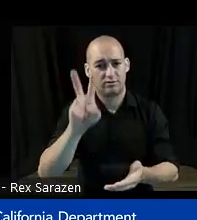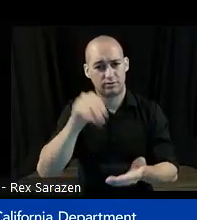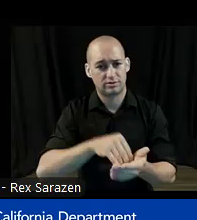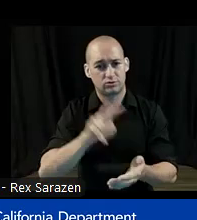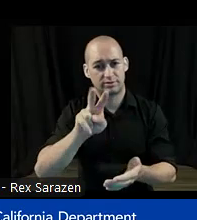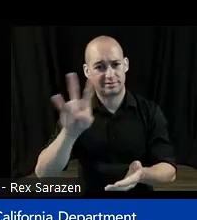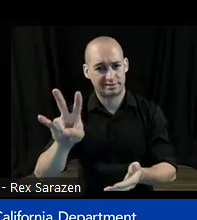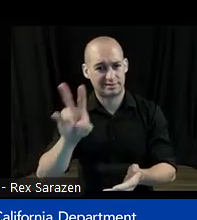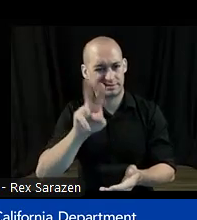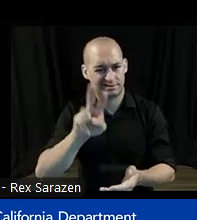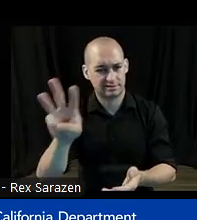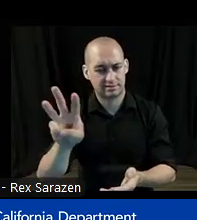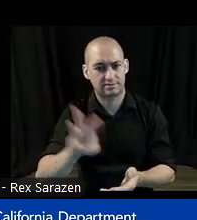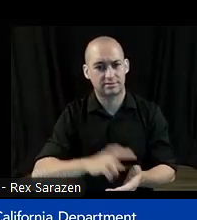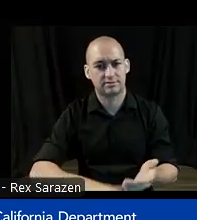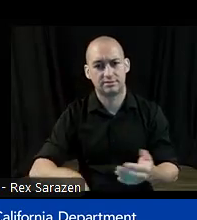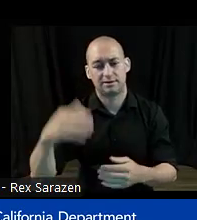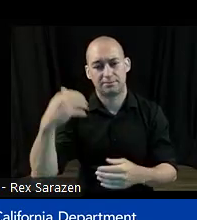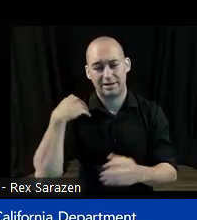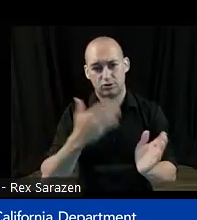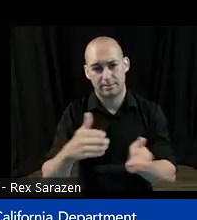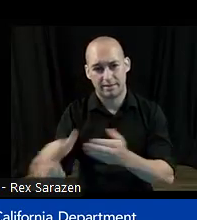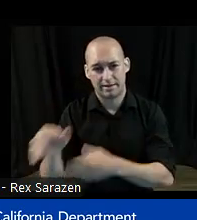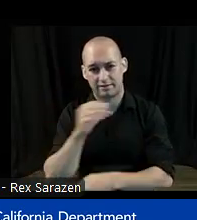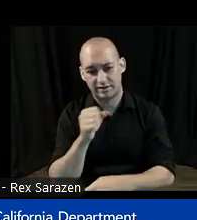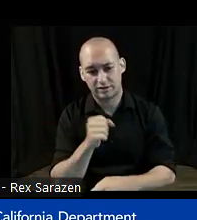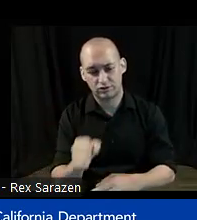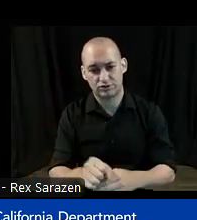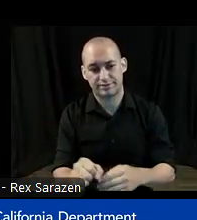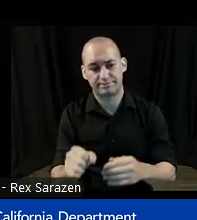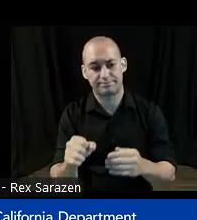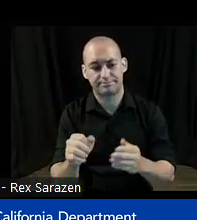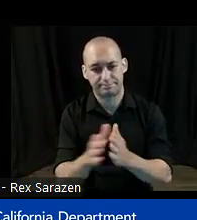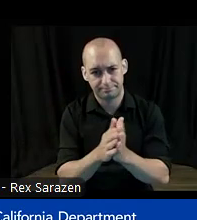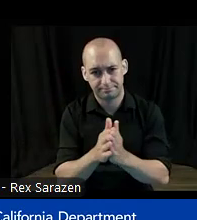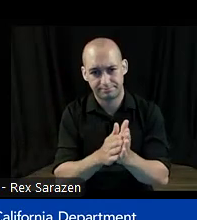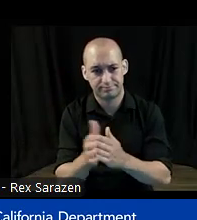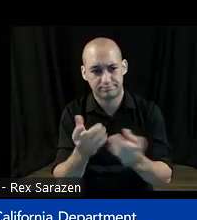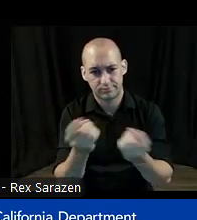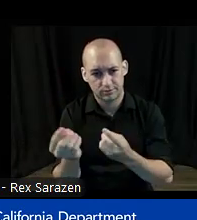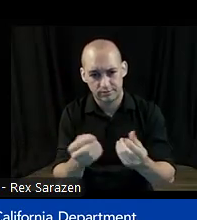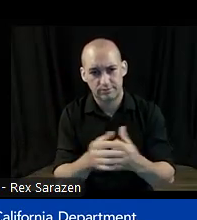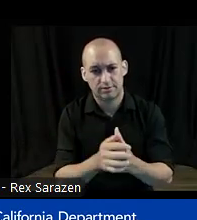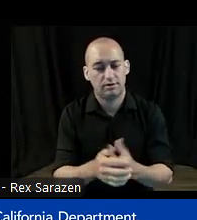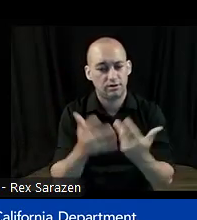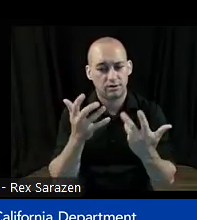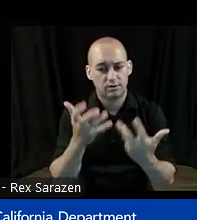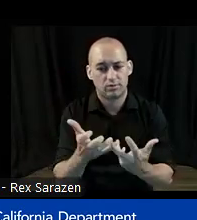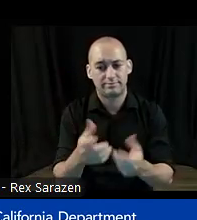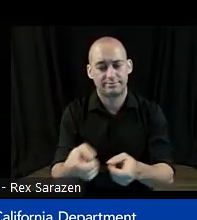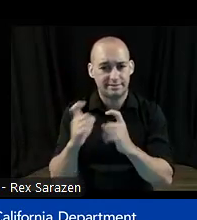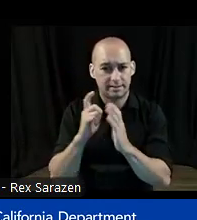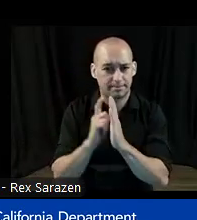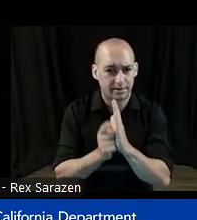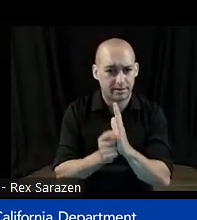2025-2026 Master Plan for Aging initiatives. And I just really, really wanted to take a moment to express